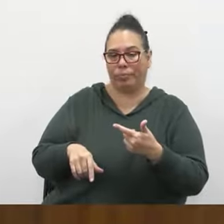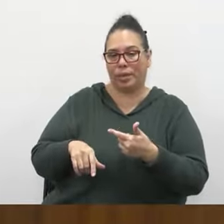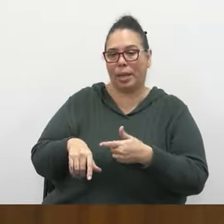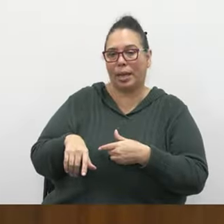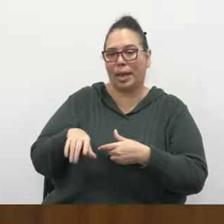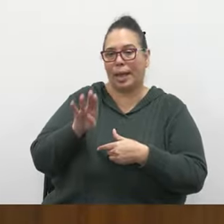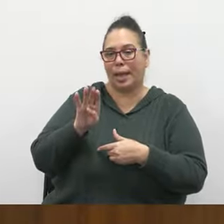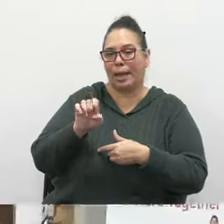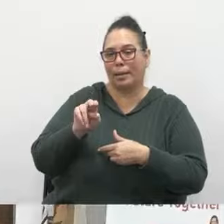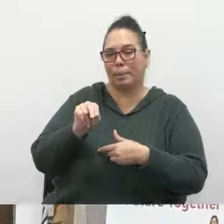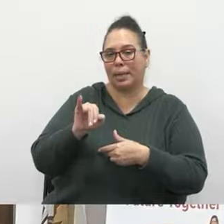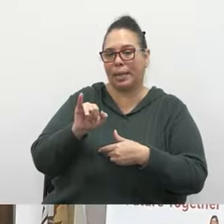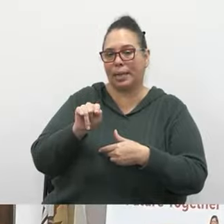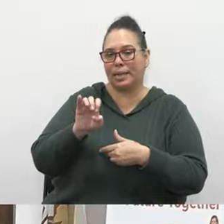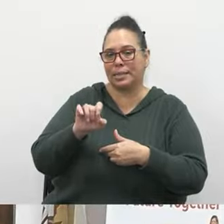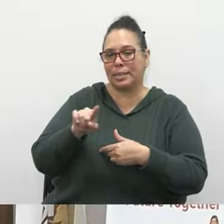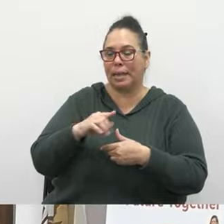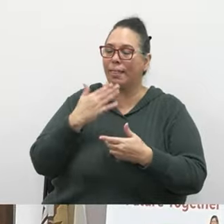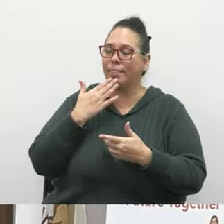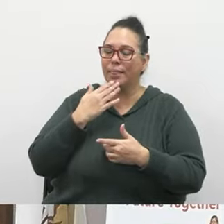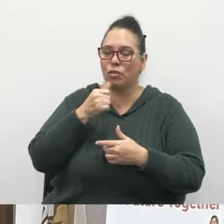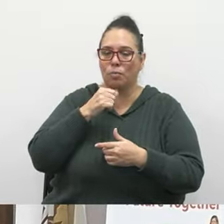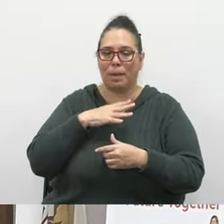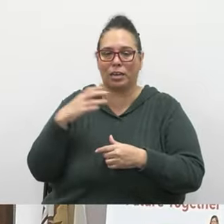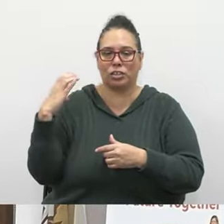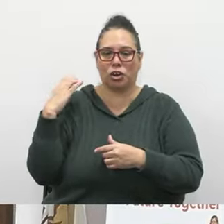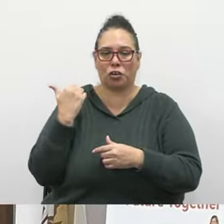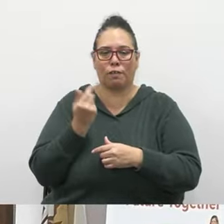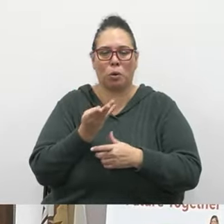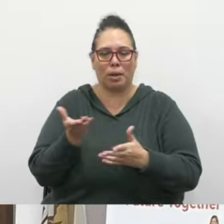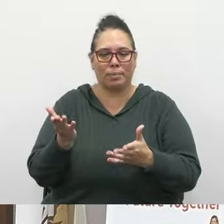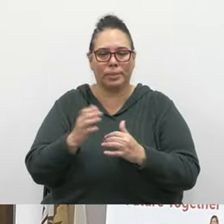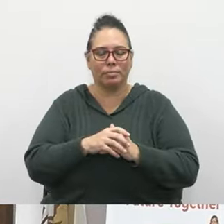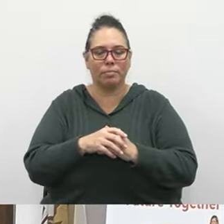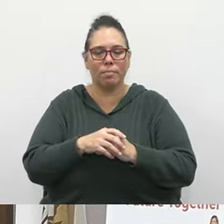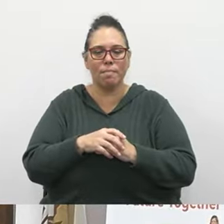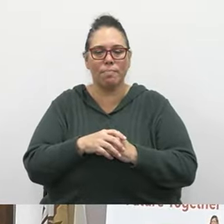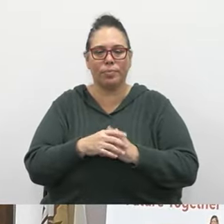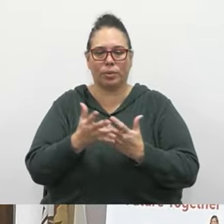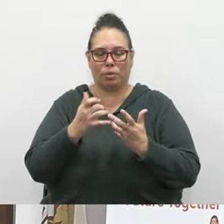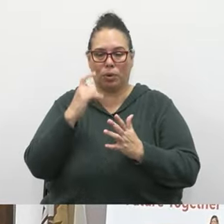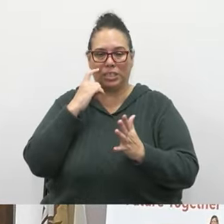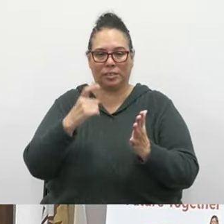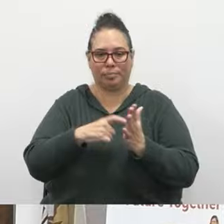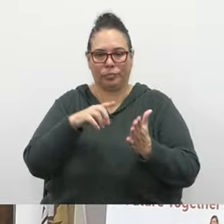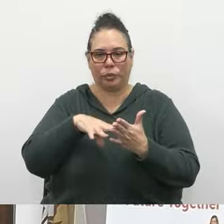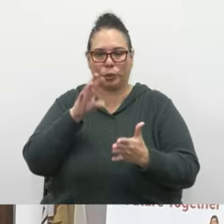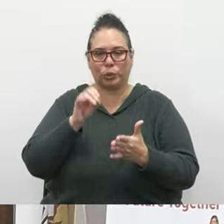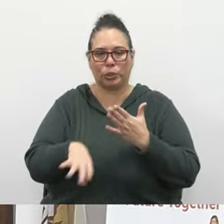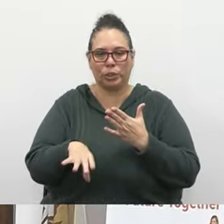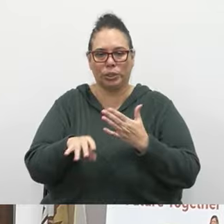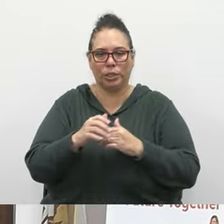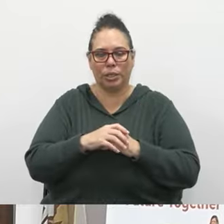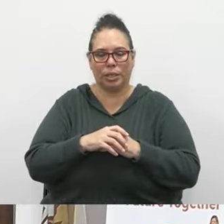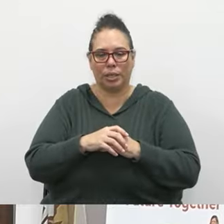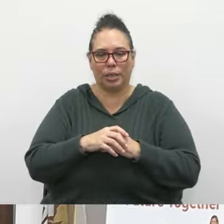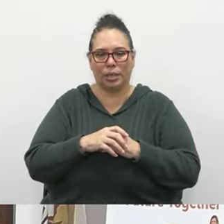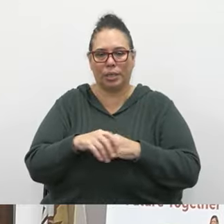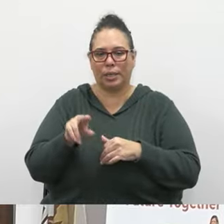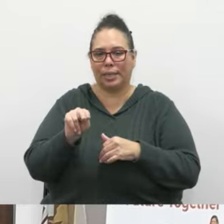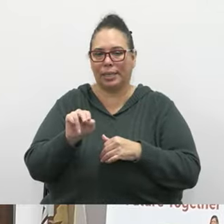you, Madam Chair. A few items from my end to report on. So I want to acknowledge the students at Herrera Nieto